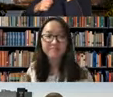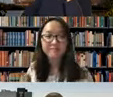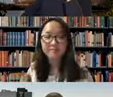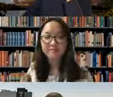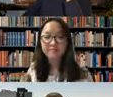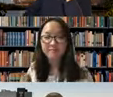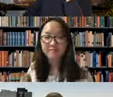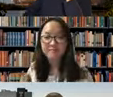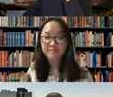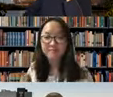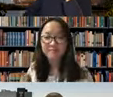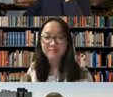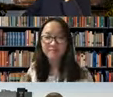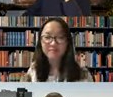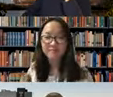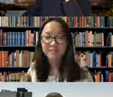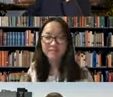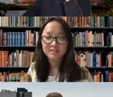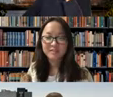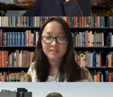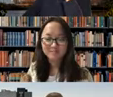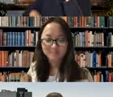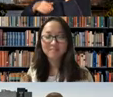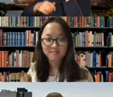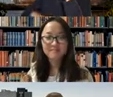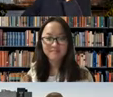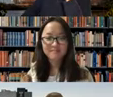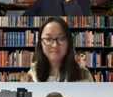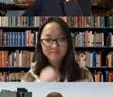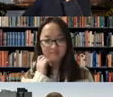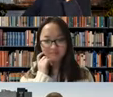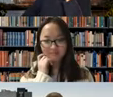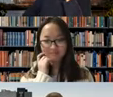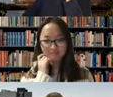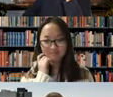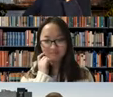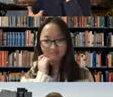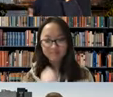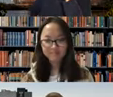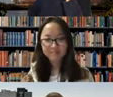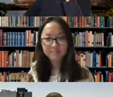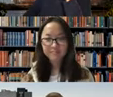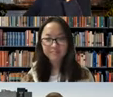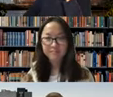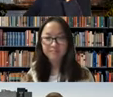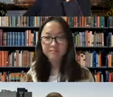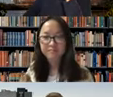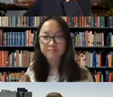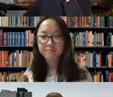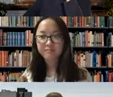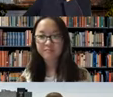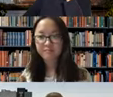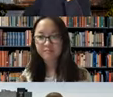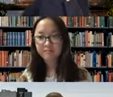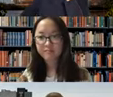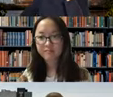Yeah. I guess it's static off my sweater. I'm just going to hold it like this. Thanks for letting me know. So we've discussed a lot of sort